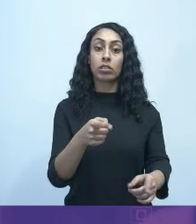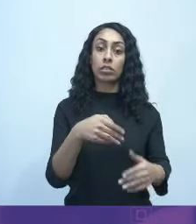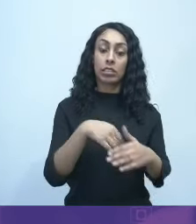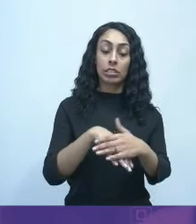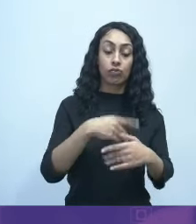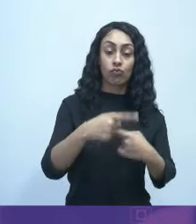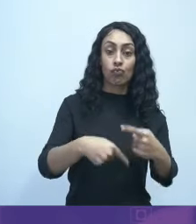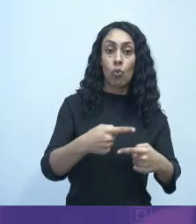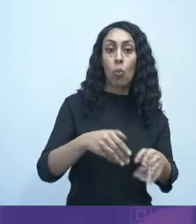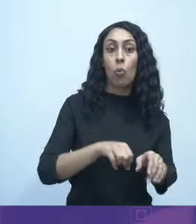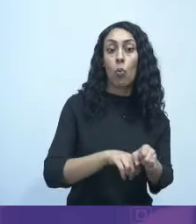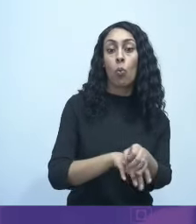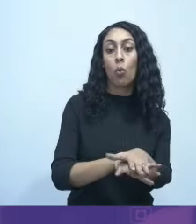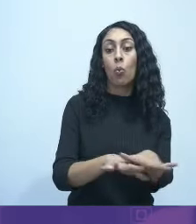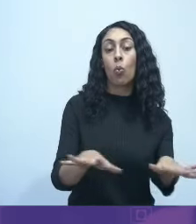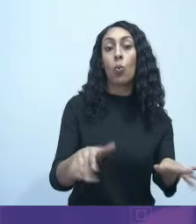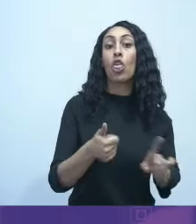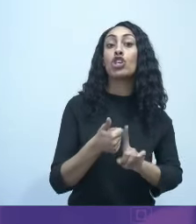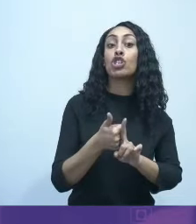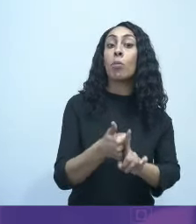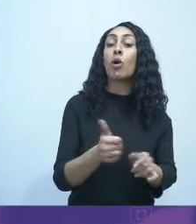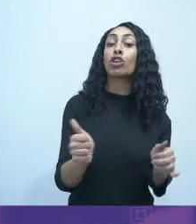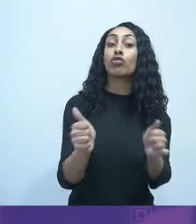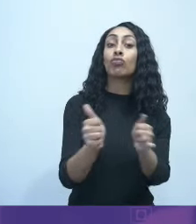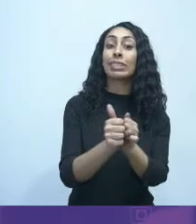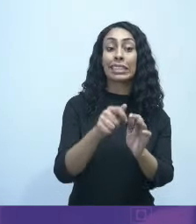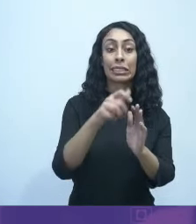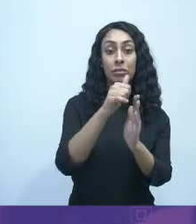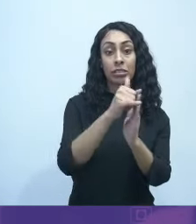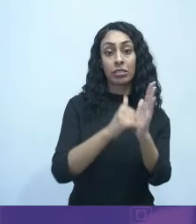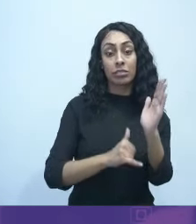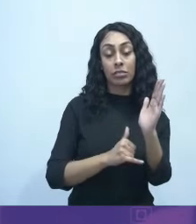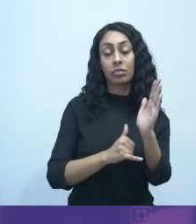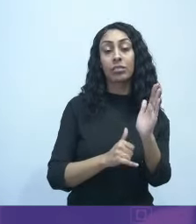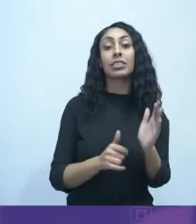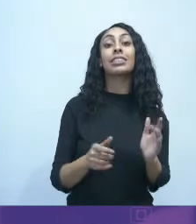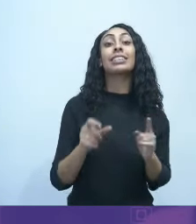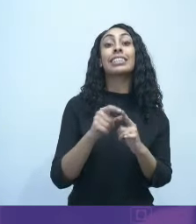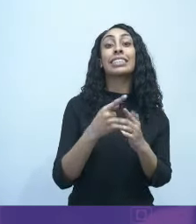out individual support agreements for students, disability equality